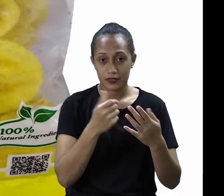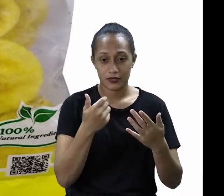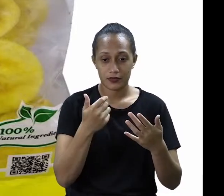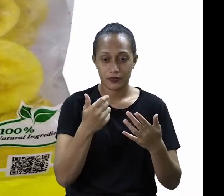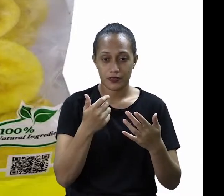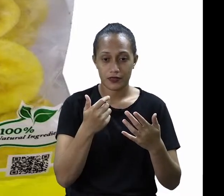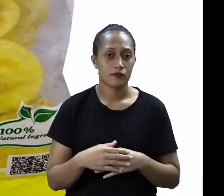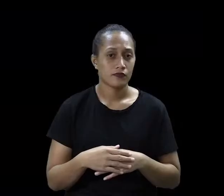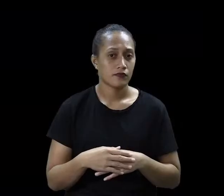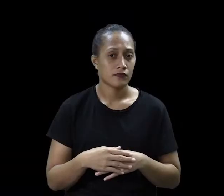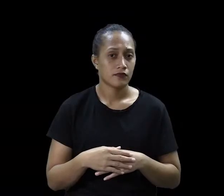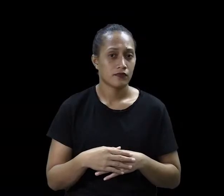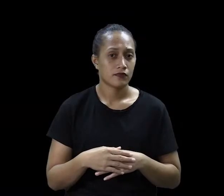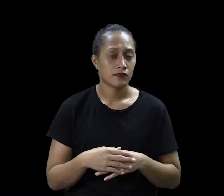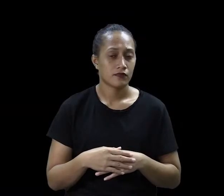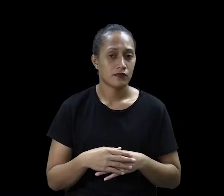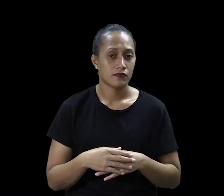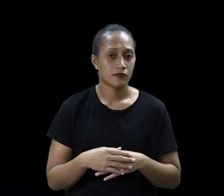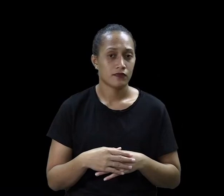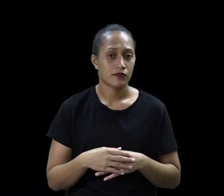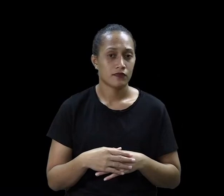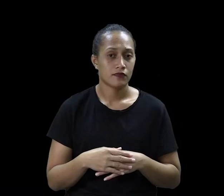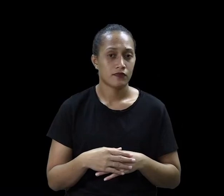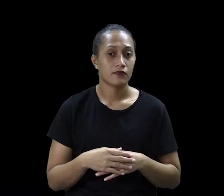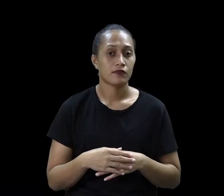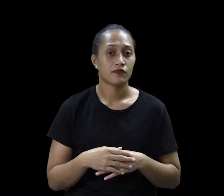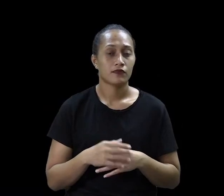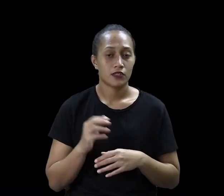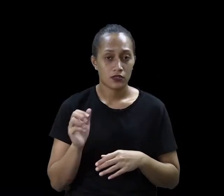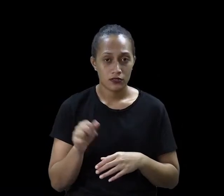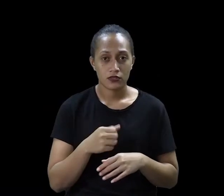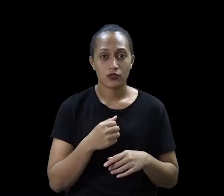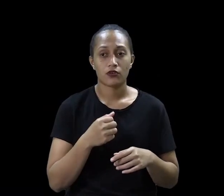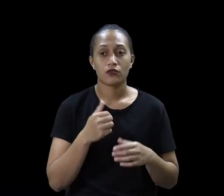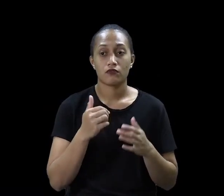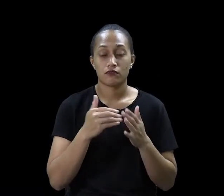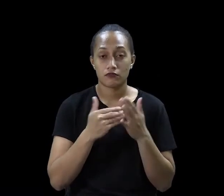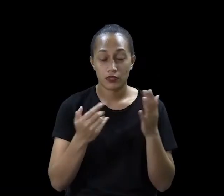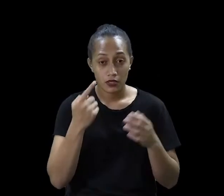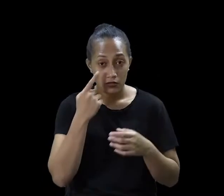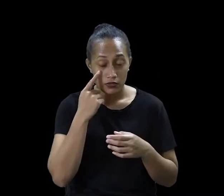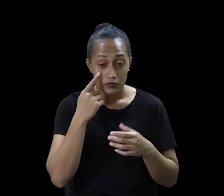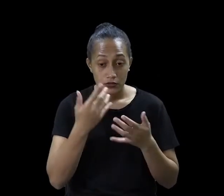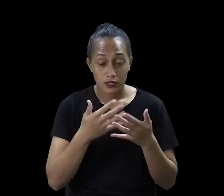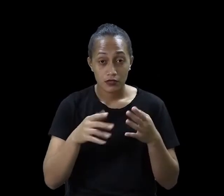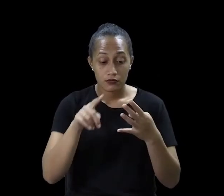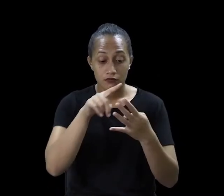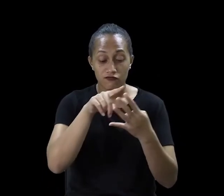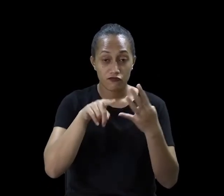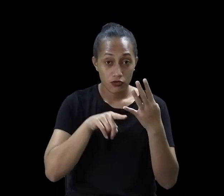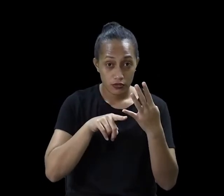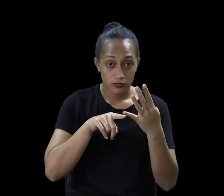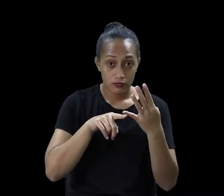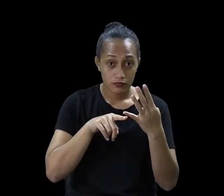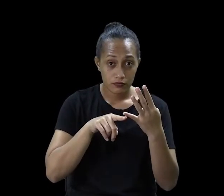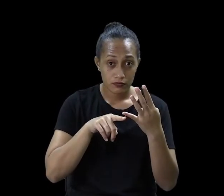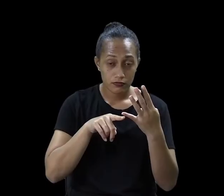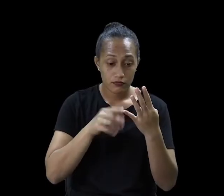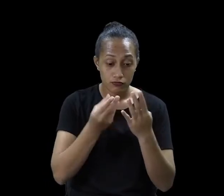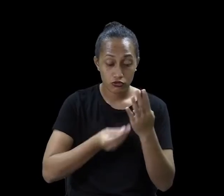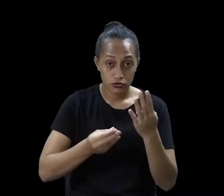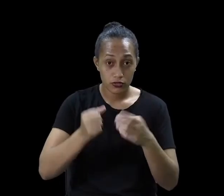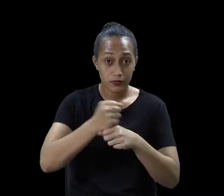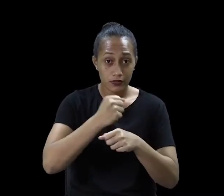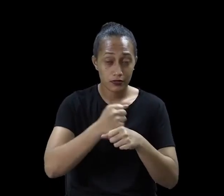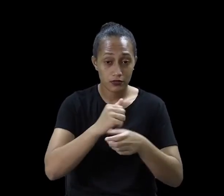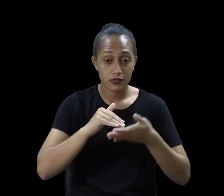the market. So we will then look at how these four factors of production